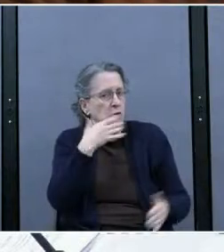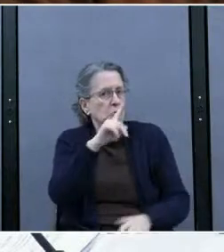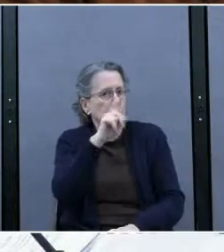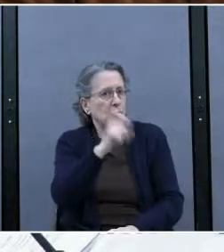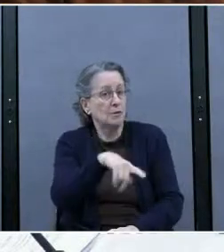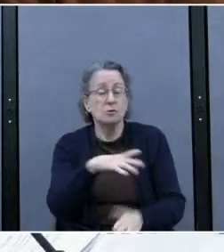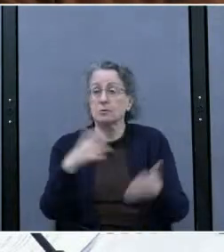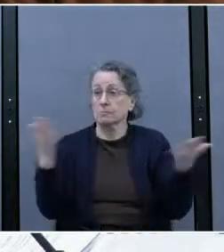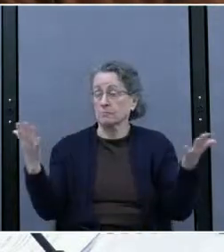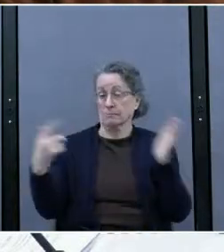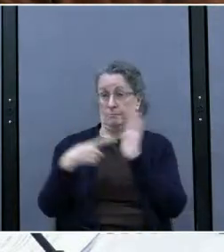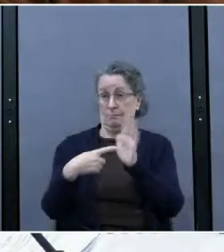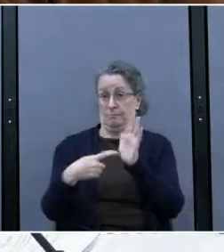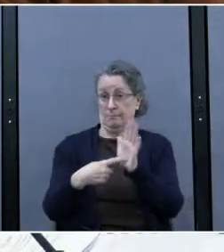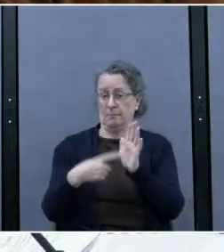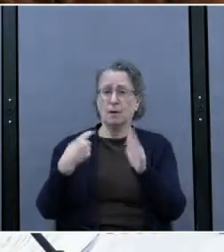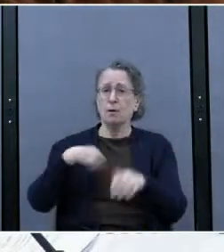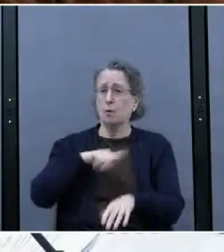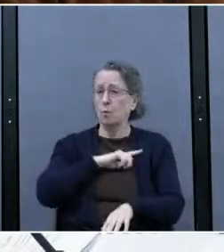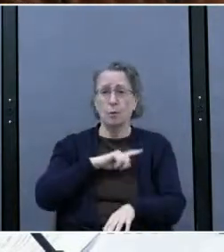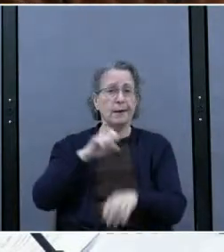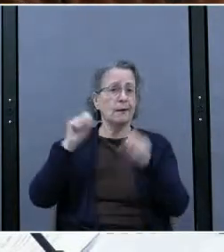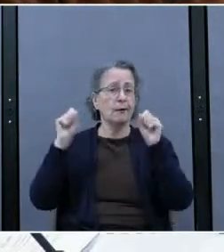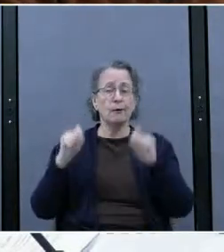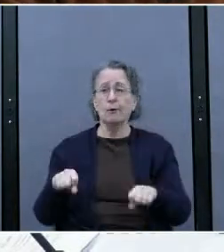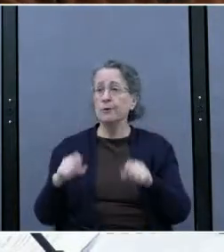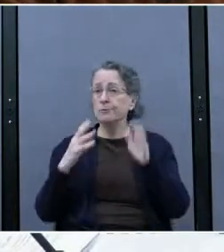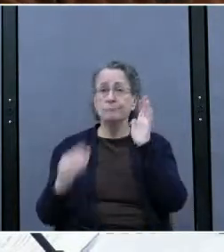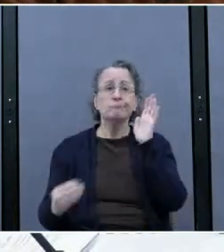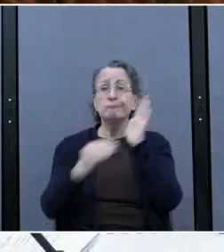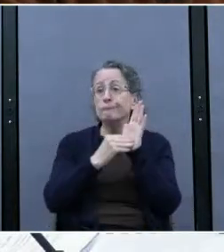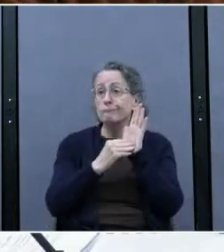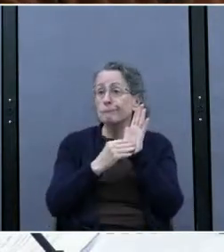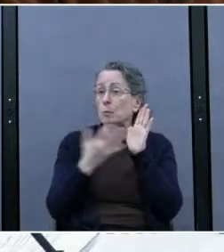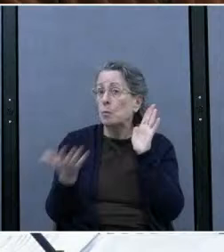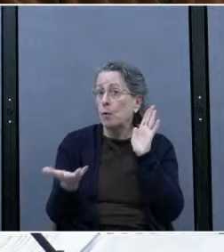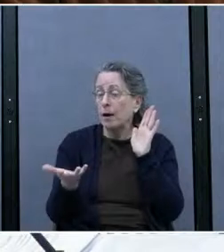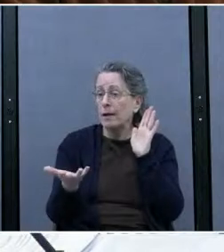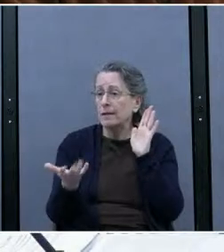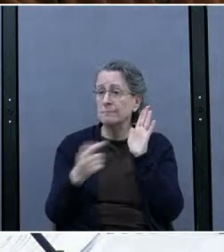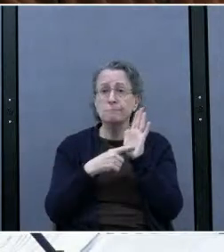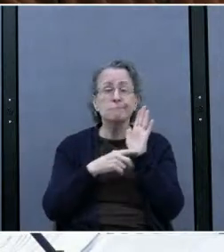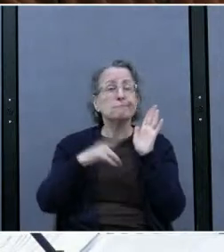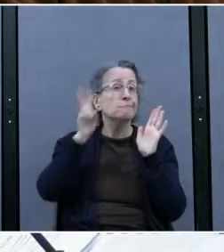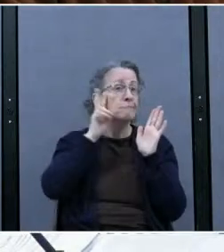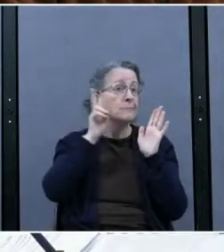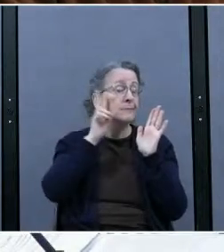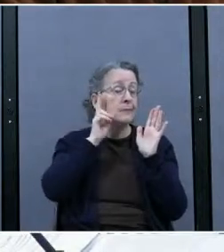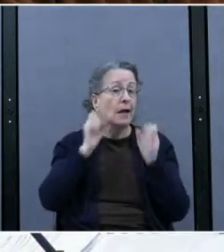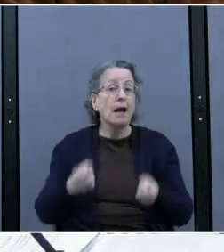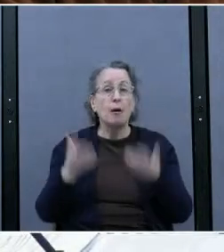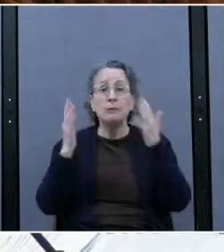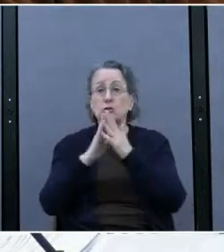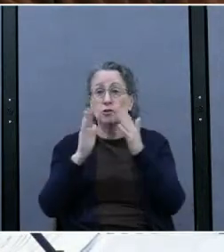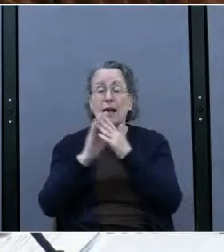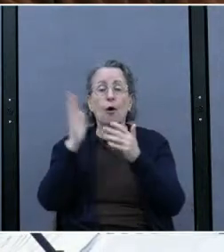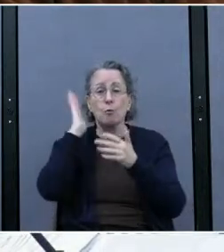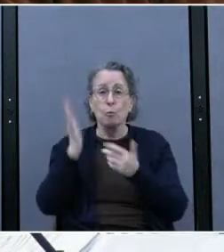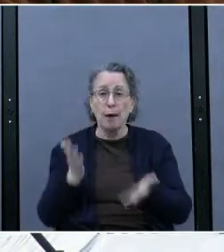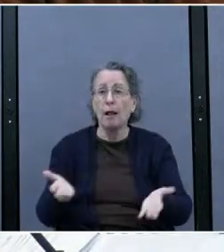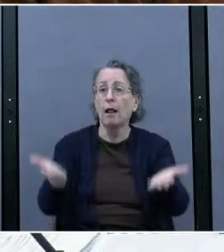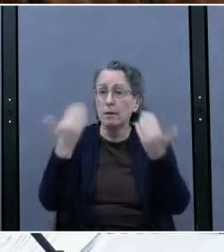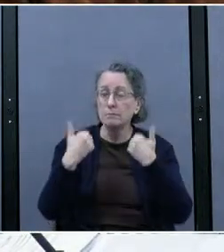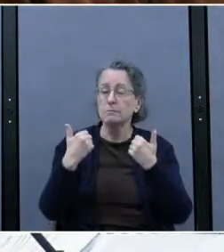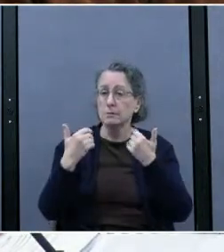this by simply putting in the warning to see how much the town will raise to fund social